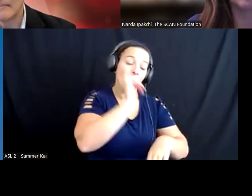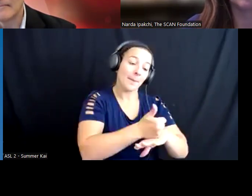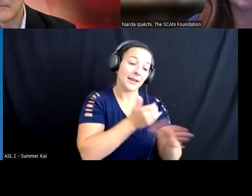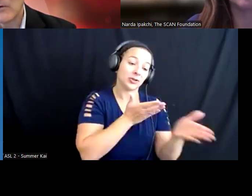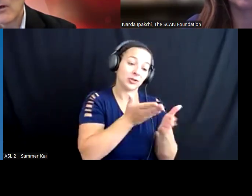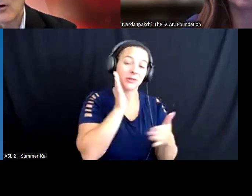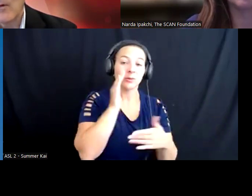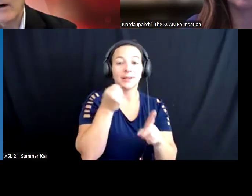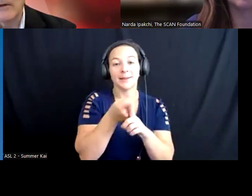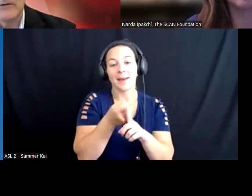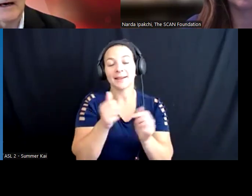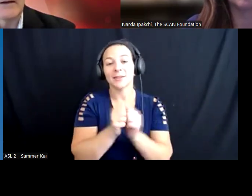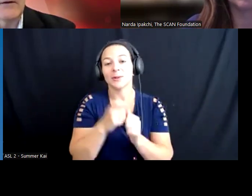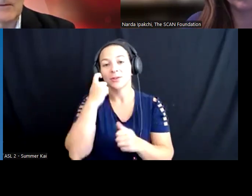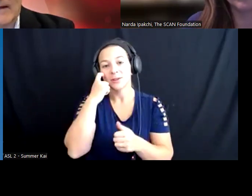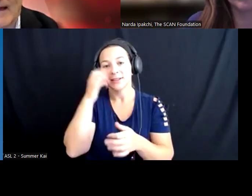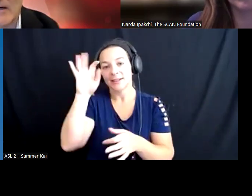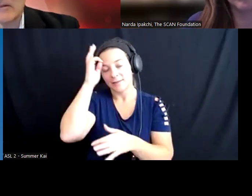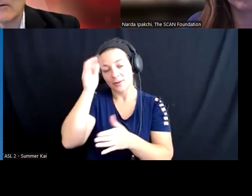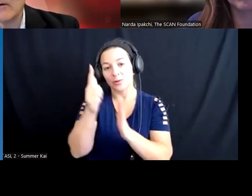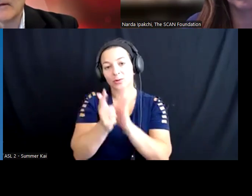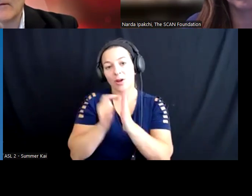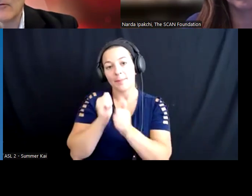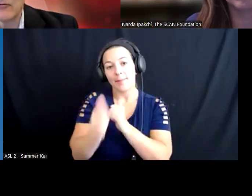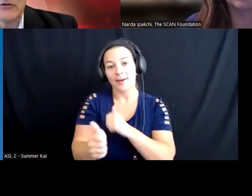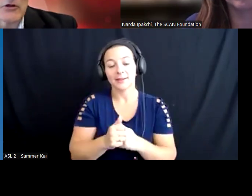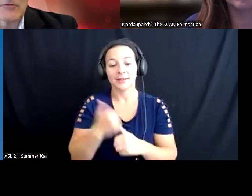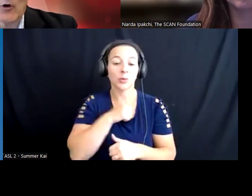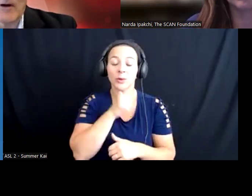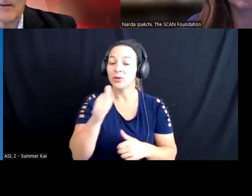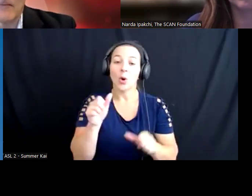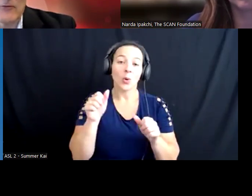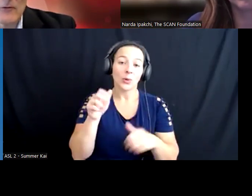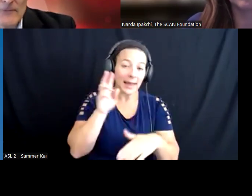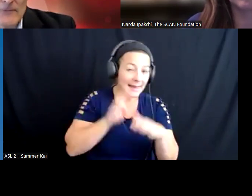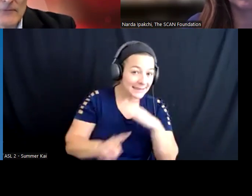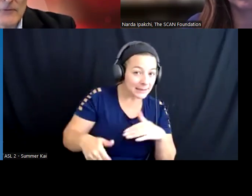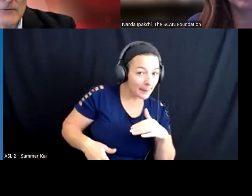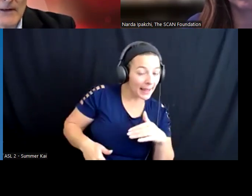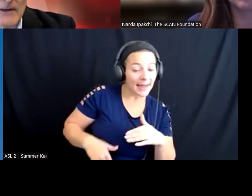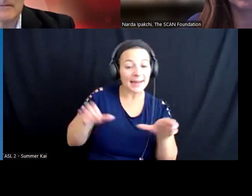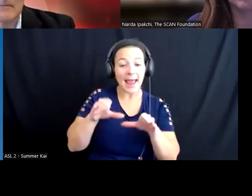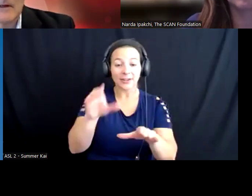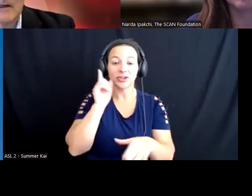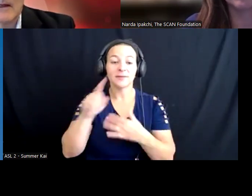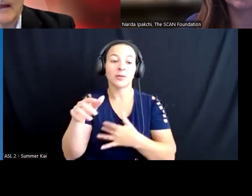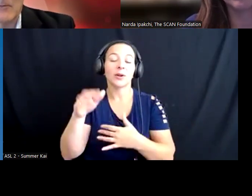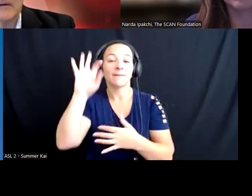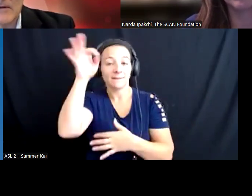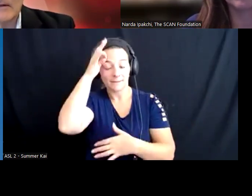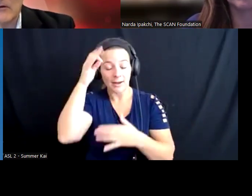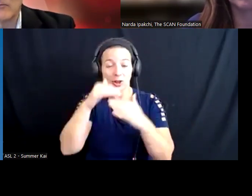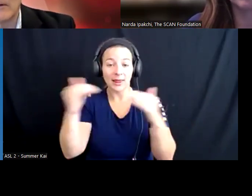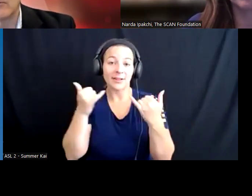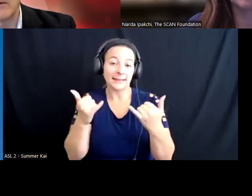law. While we do not anticipate action on a social insurance program at the federal level at this time, AARP